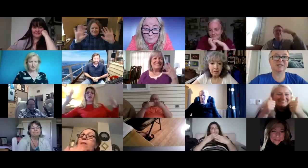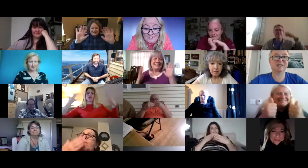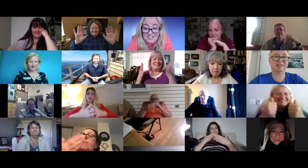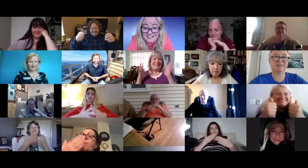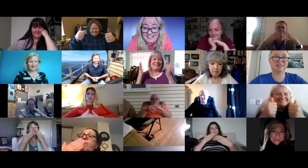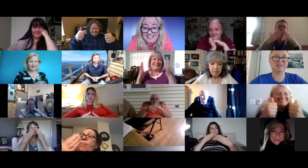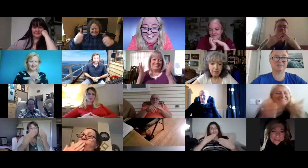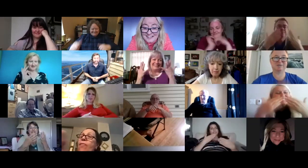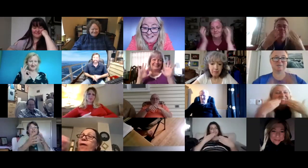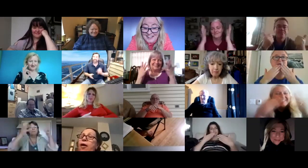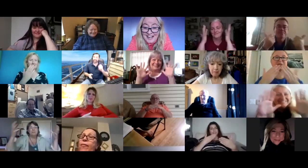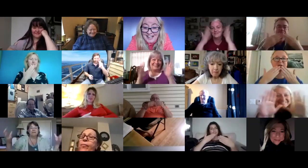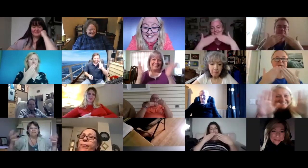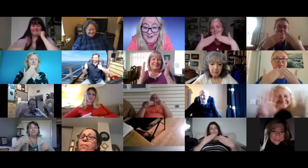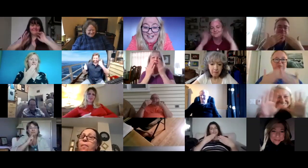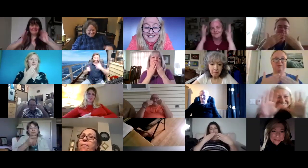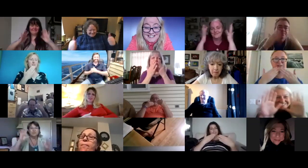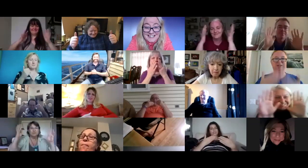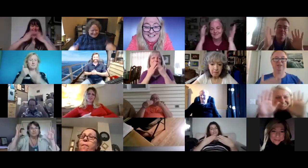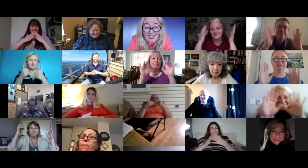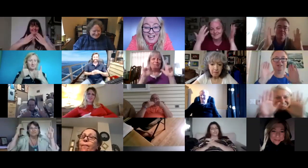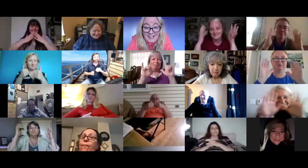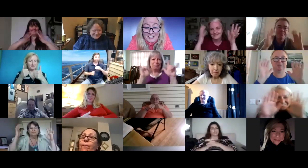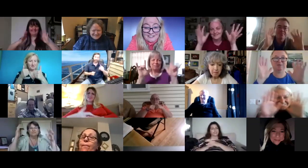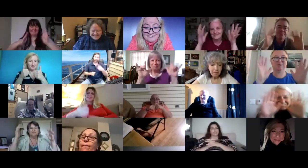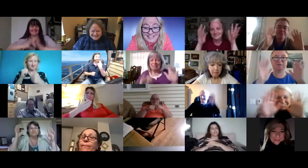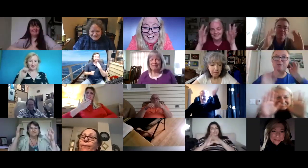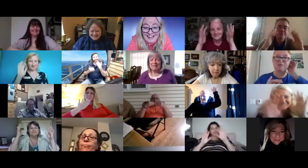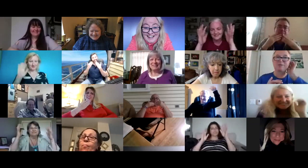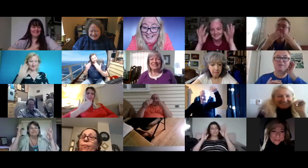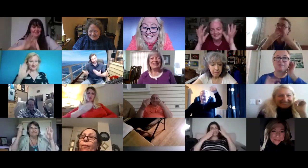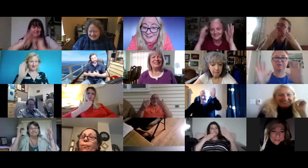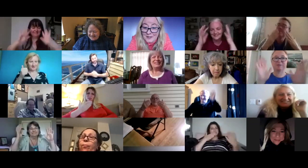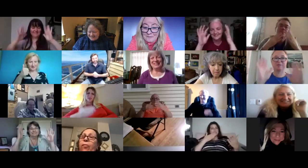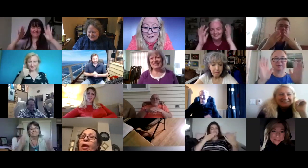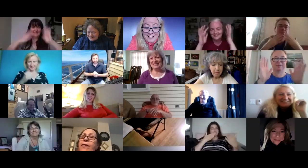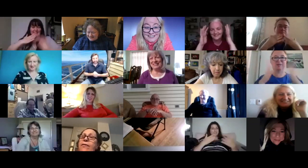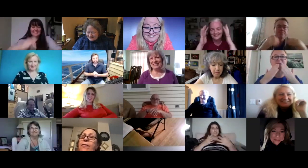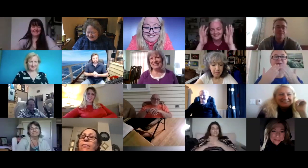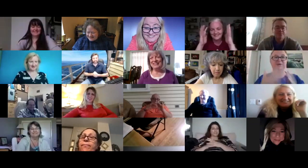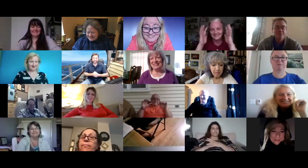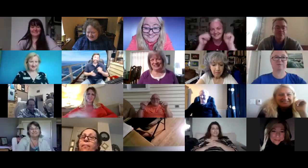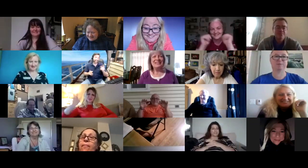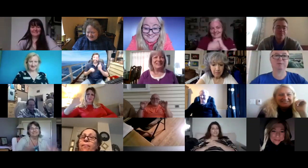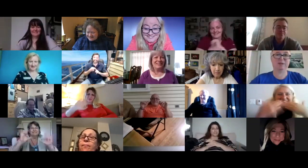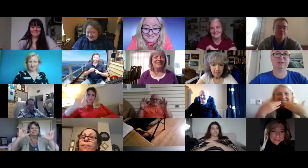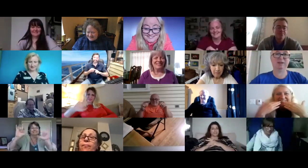Okay, well, if that's the case, then all I can say is thank you and goodbye.